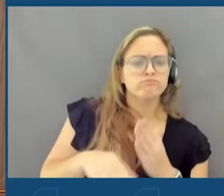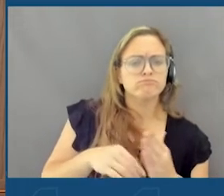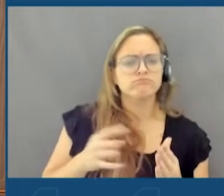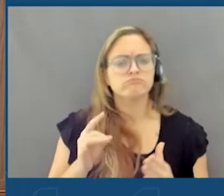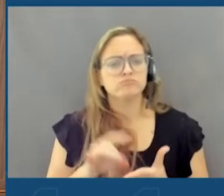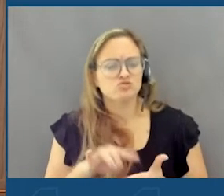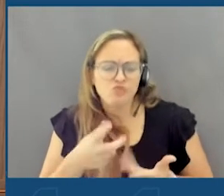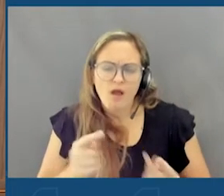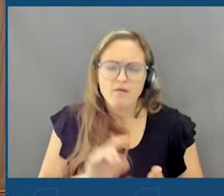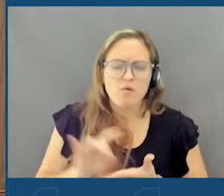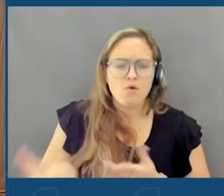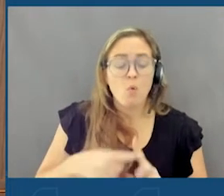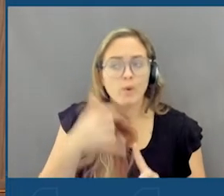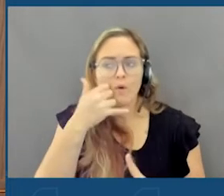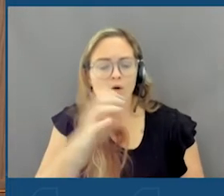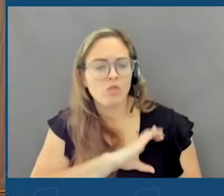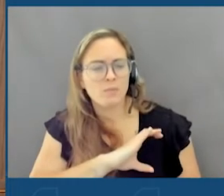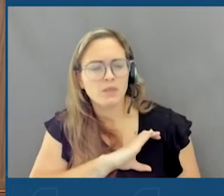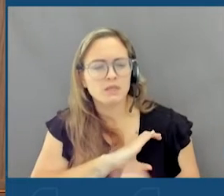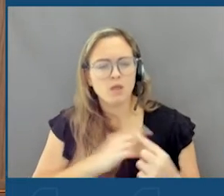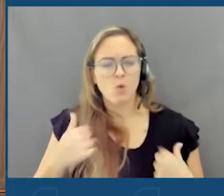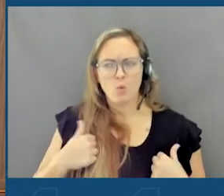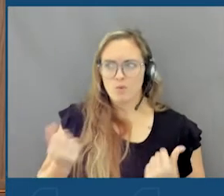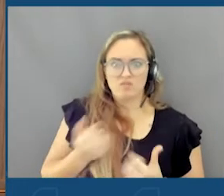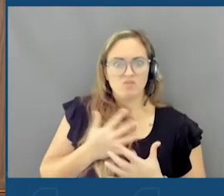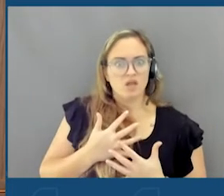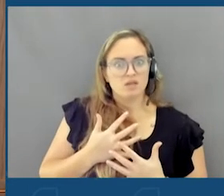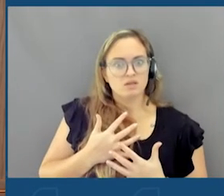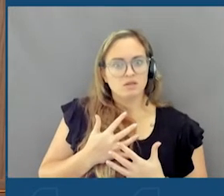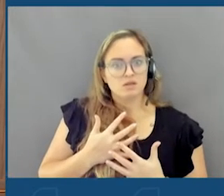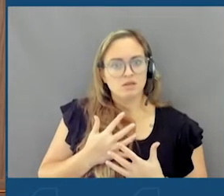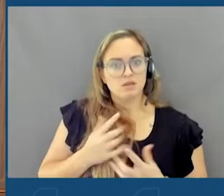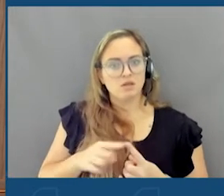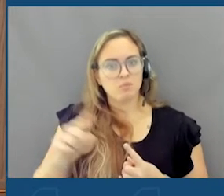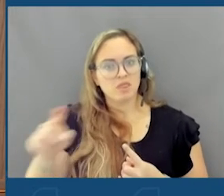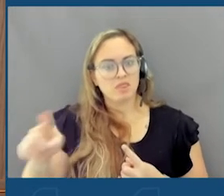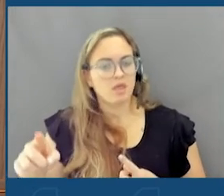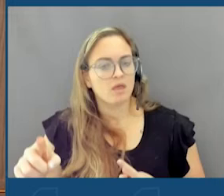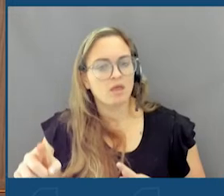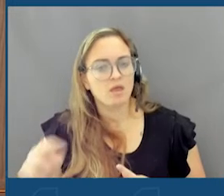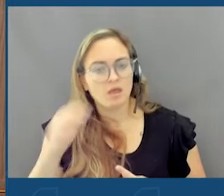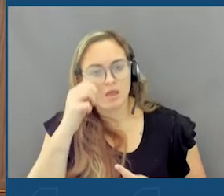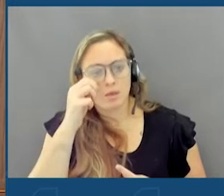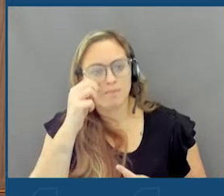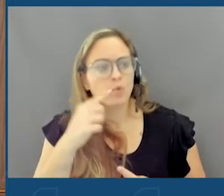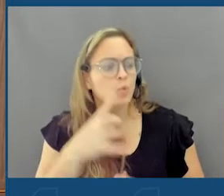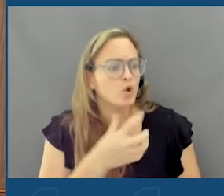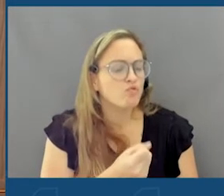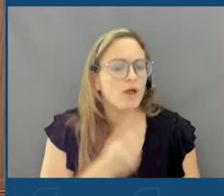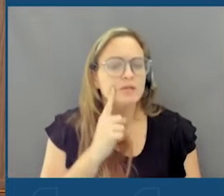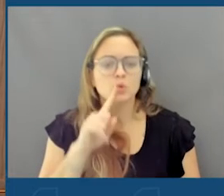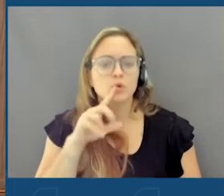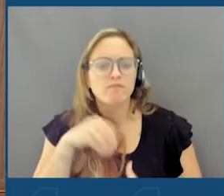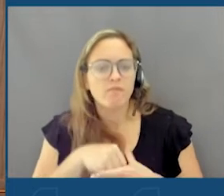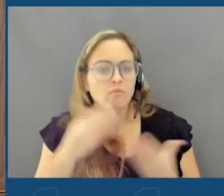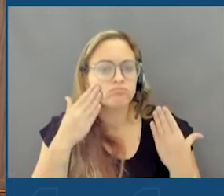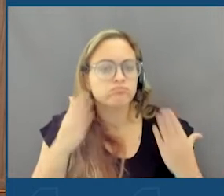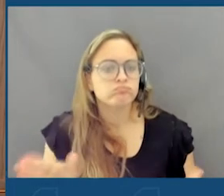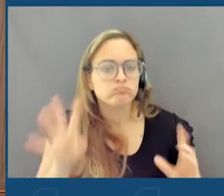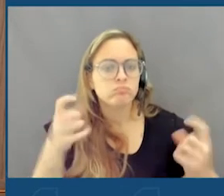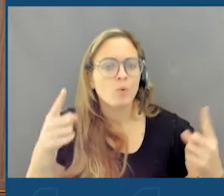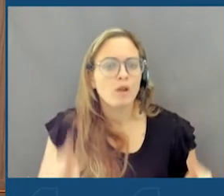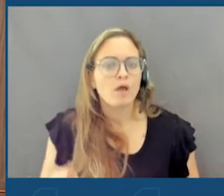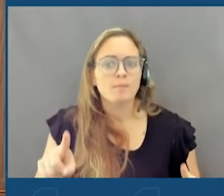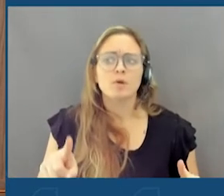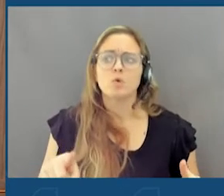the police because we were afraid, but they wouldn't make an arrest or get involved. We sought advice